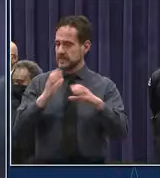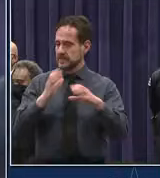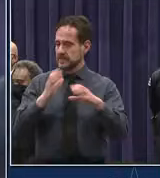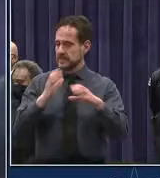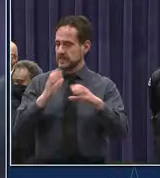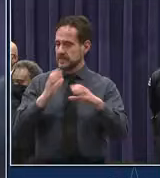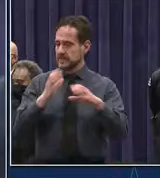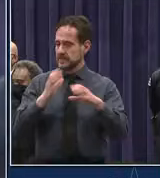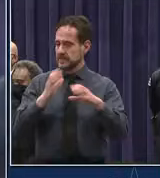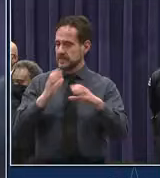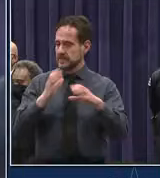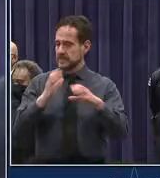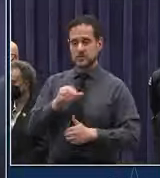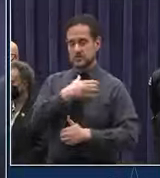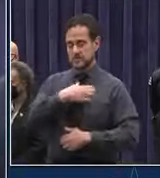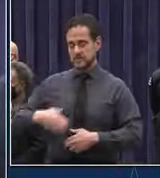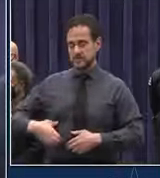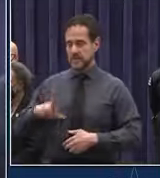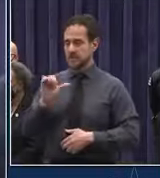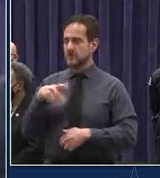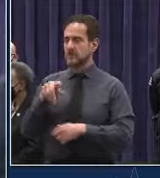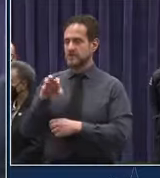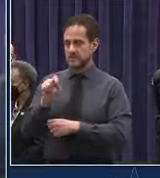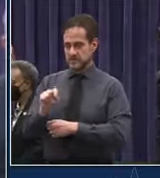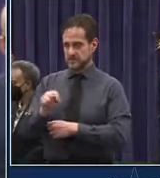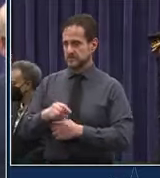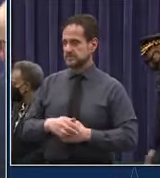And now I'll introduce Mayor Lightfoot.